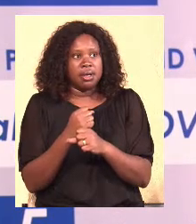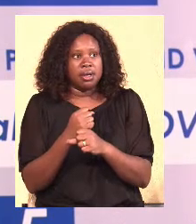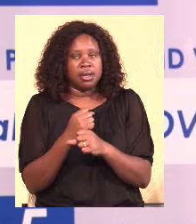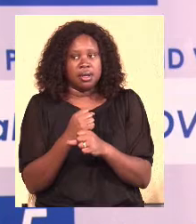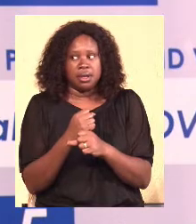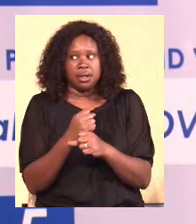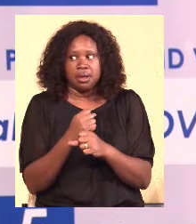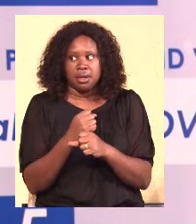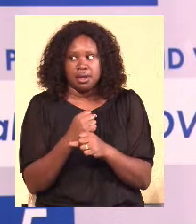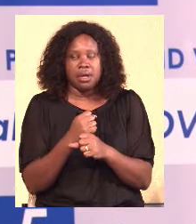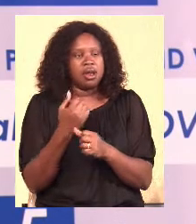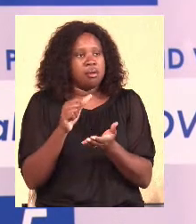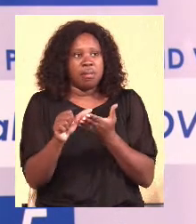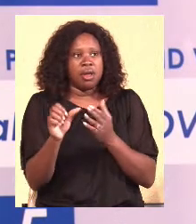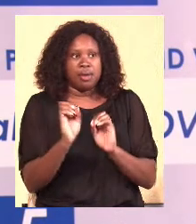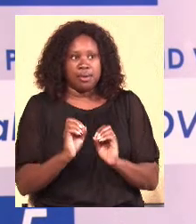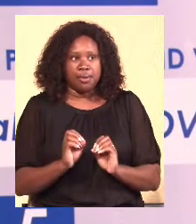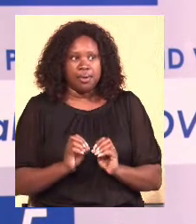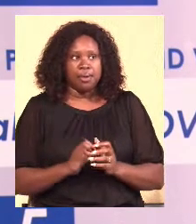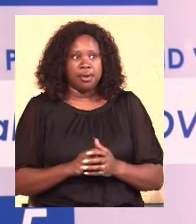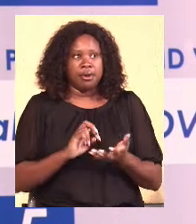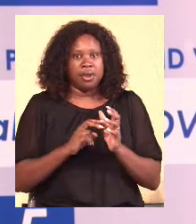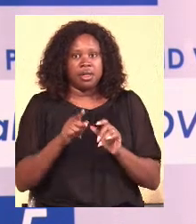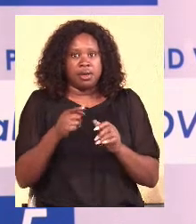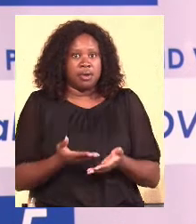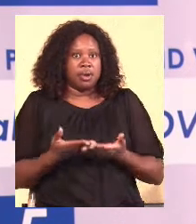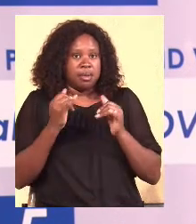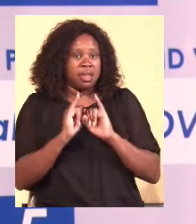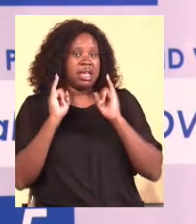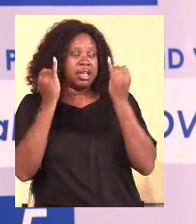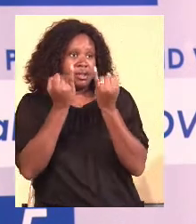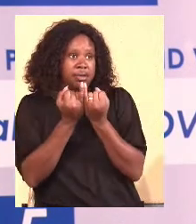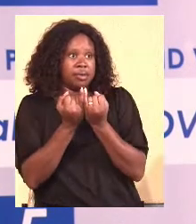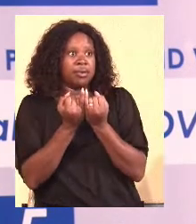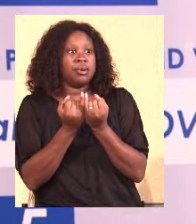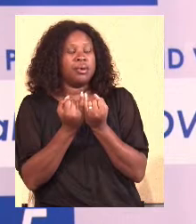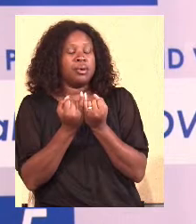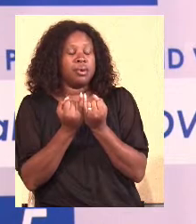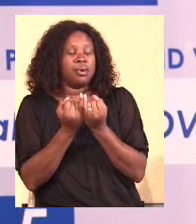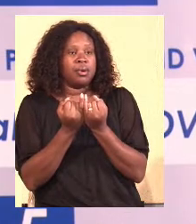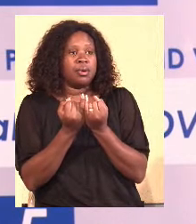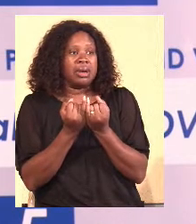be paying anything. In that way, they would be helping the institutions by still,